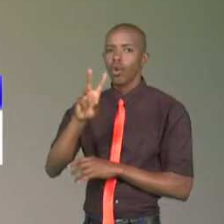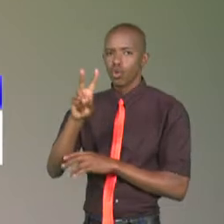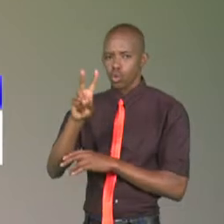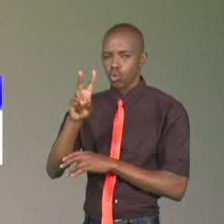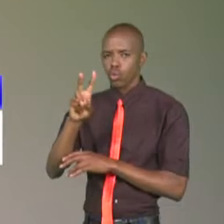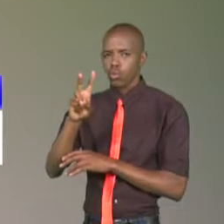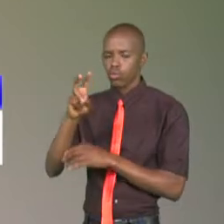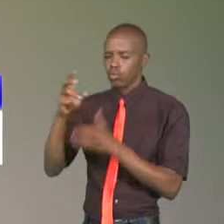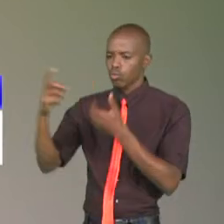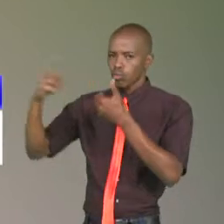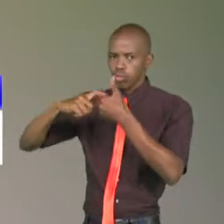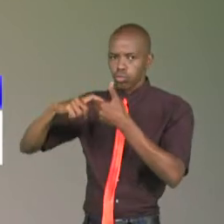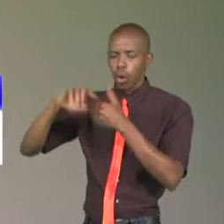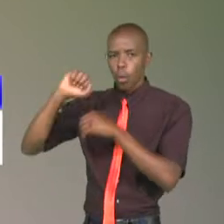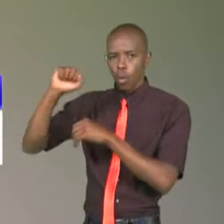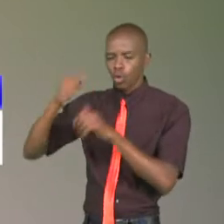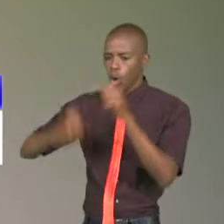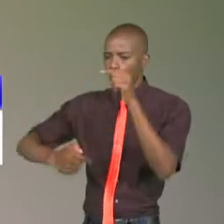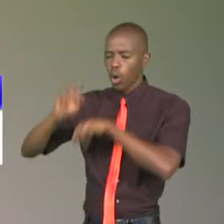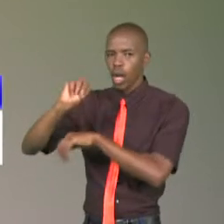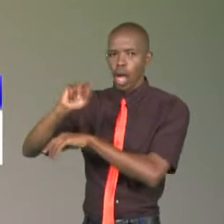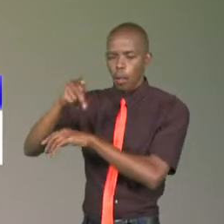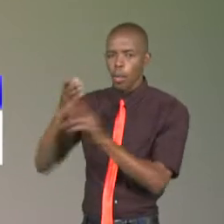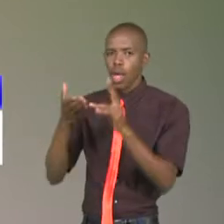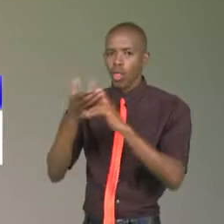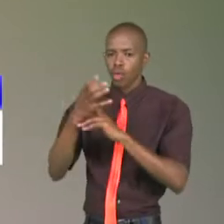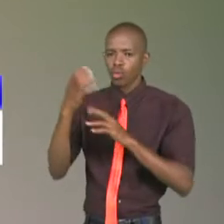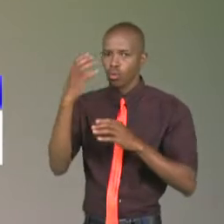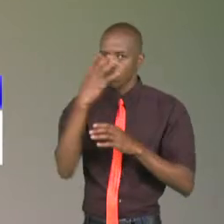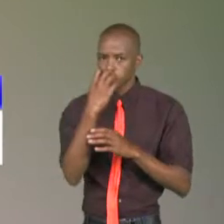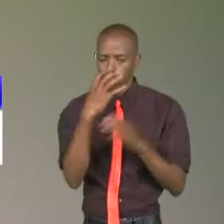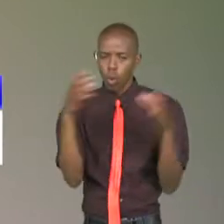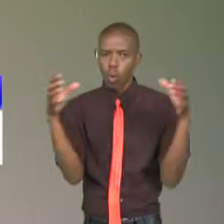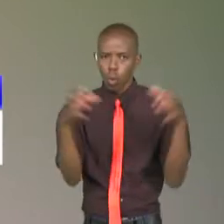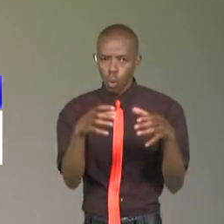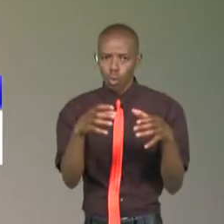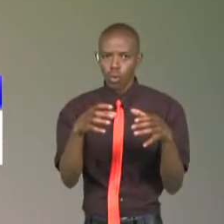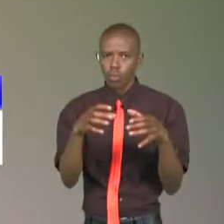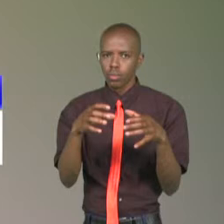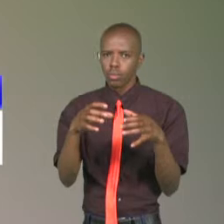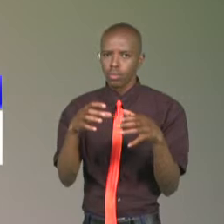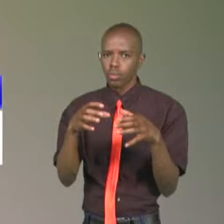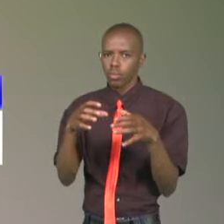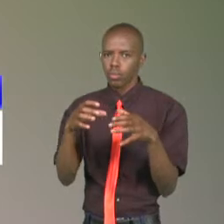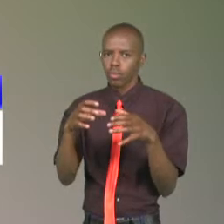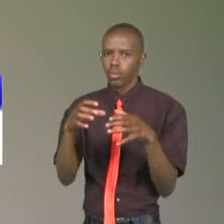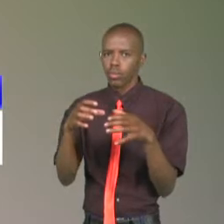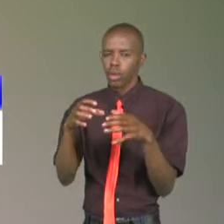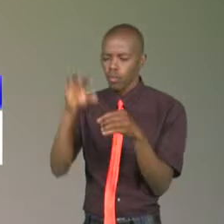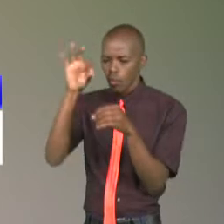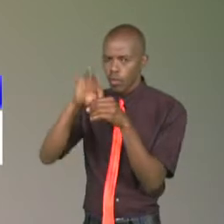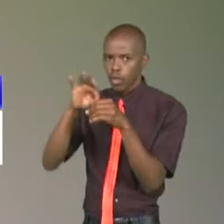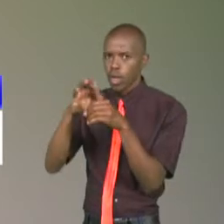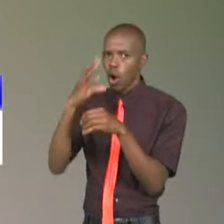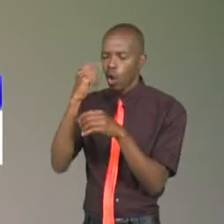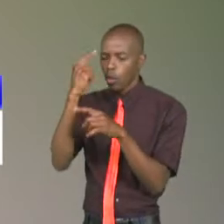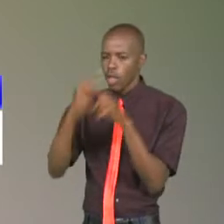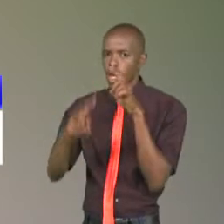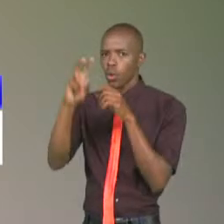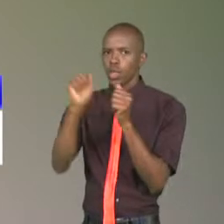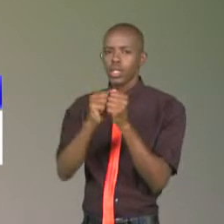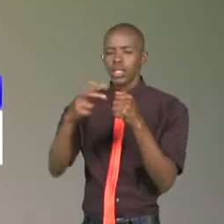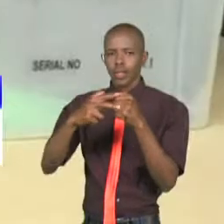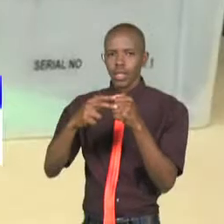2013 and on the Msambweni seat on the Orange Democratic Movement ticket. He was then re-elected in an ODM ticket in the 2017